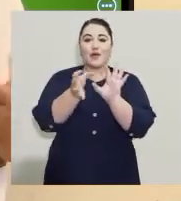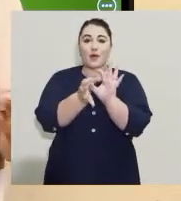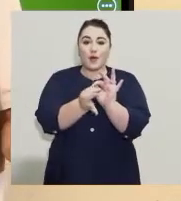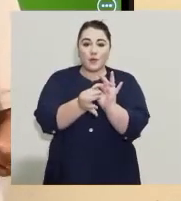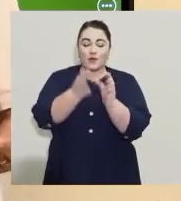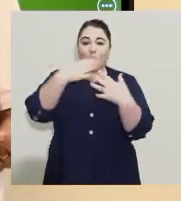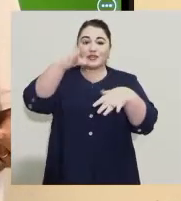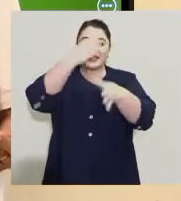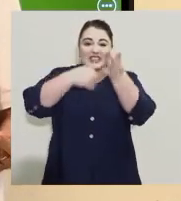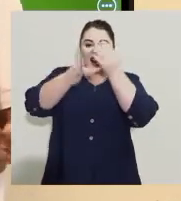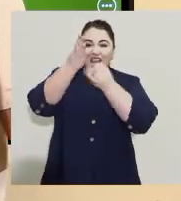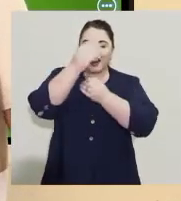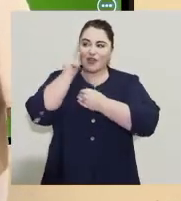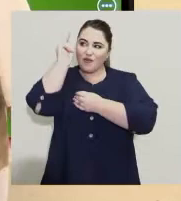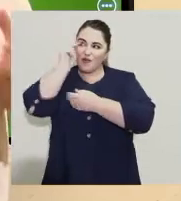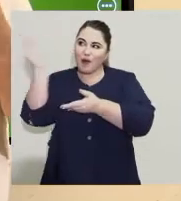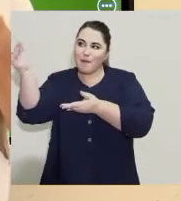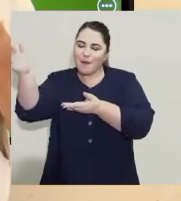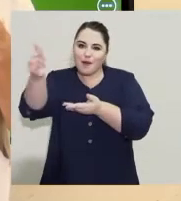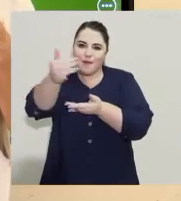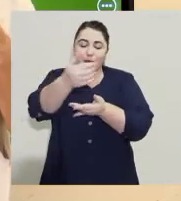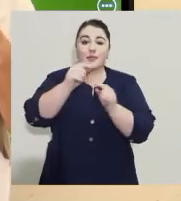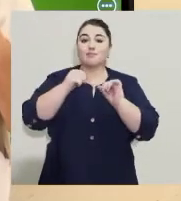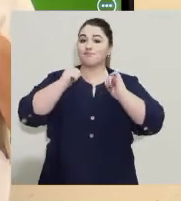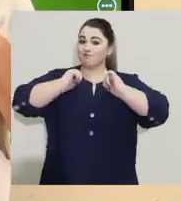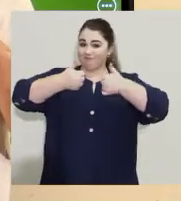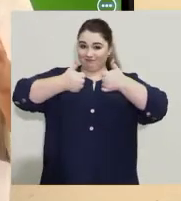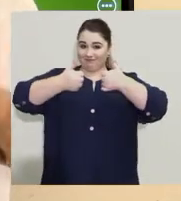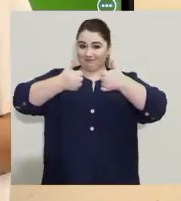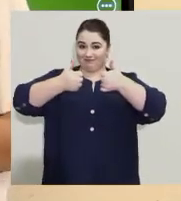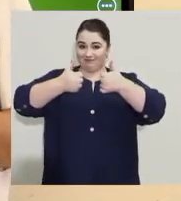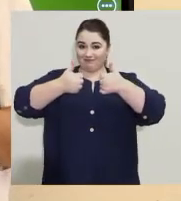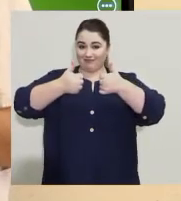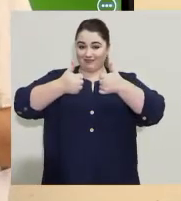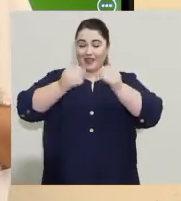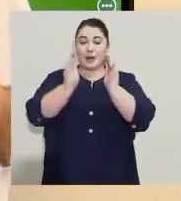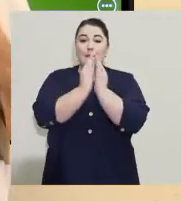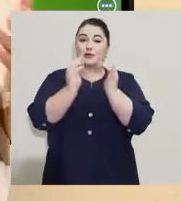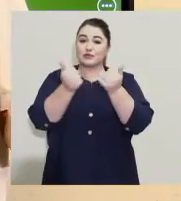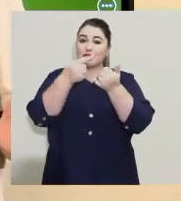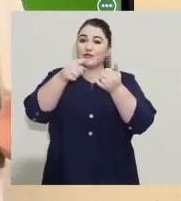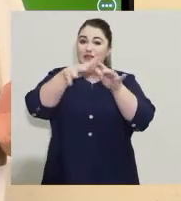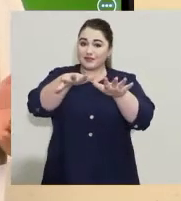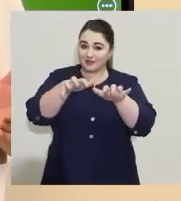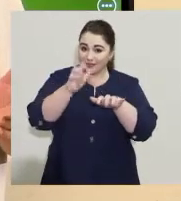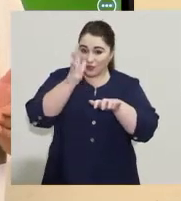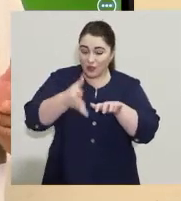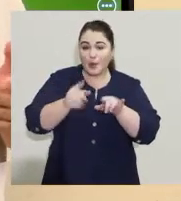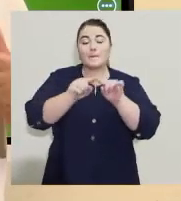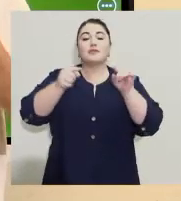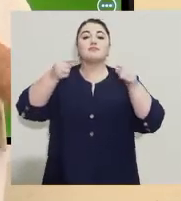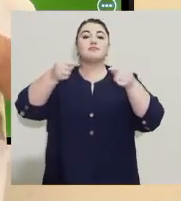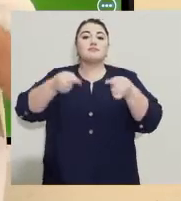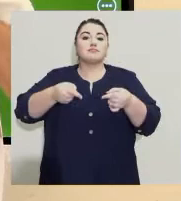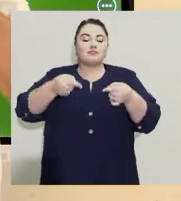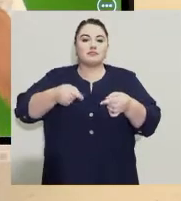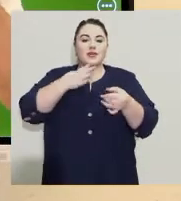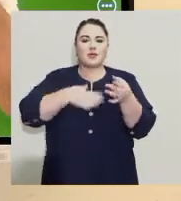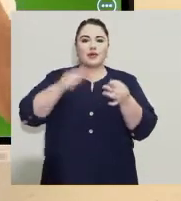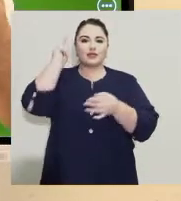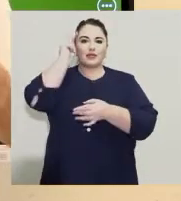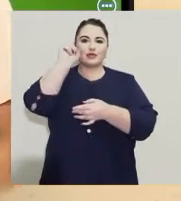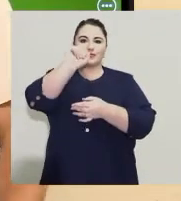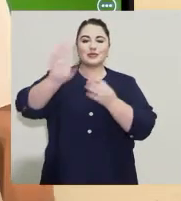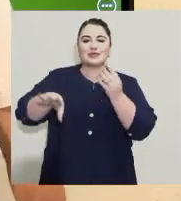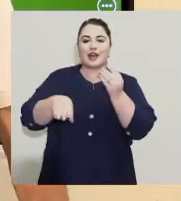You are studying, you're gaining knowledge, and that's very good, and you're going to do well in the exams. But today, we want